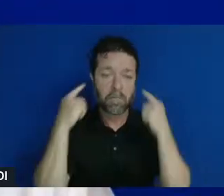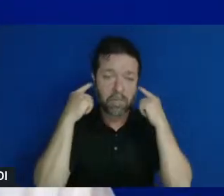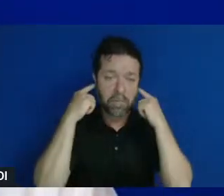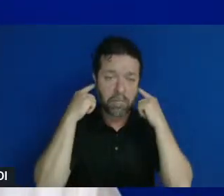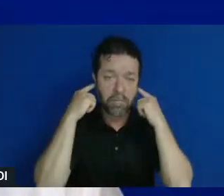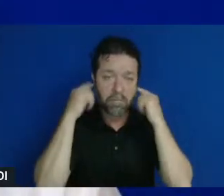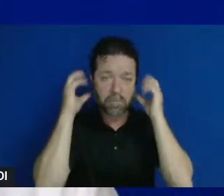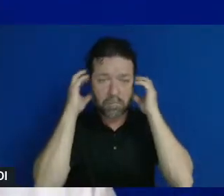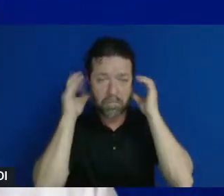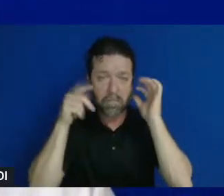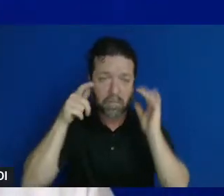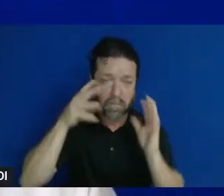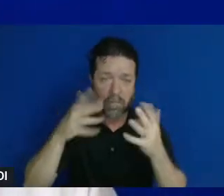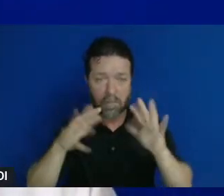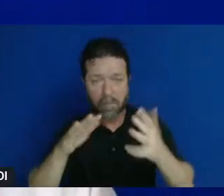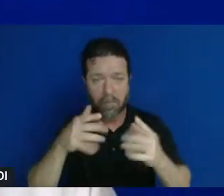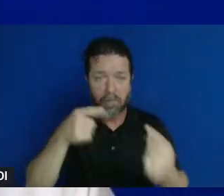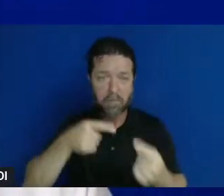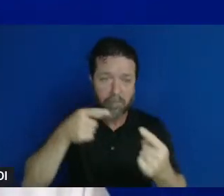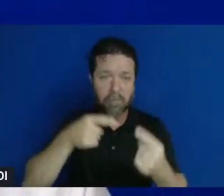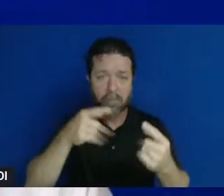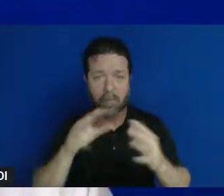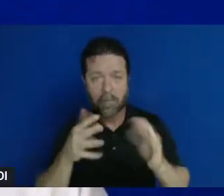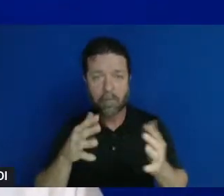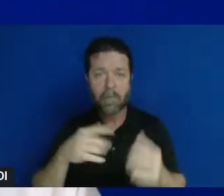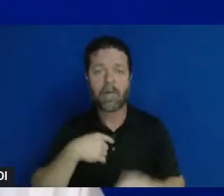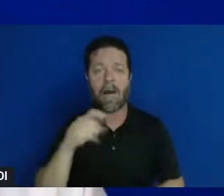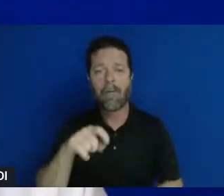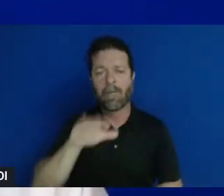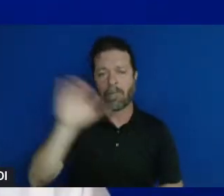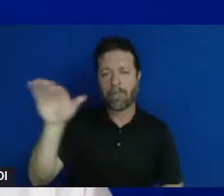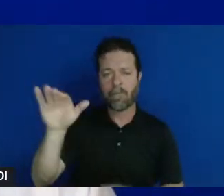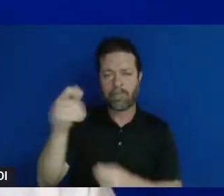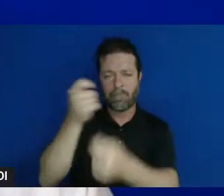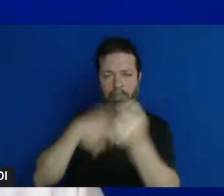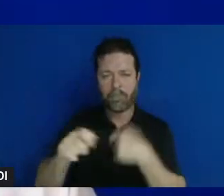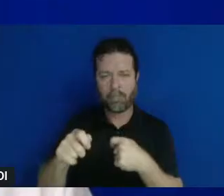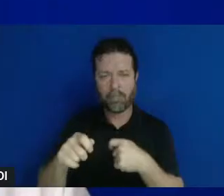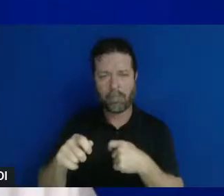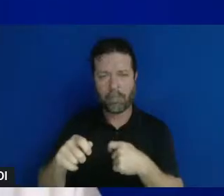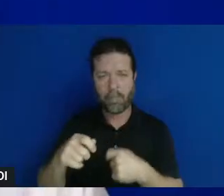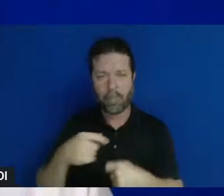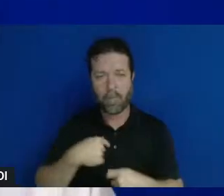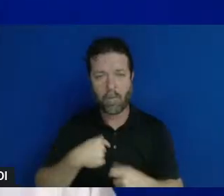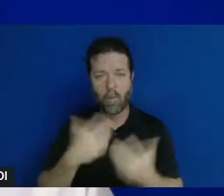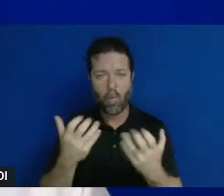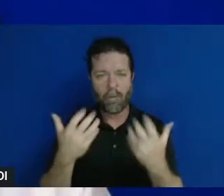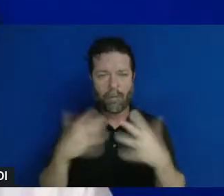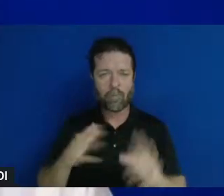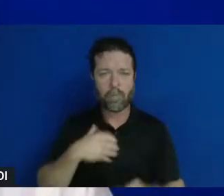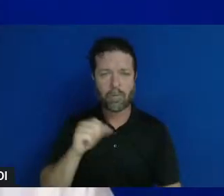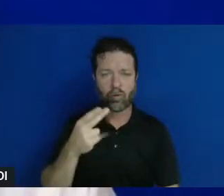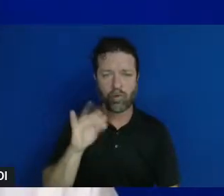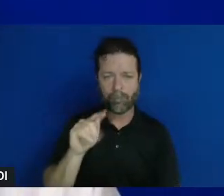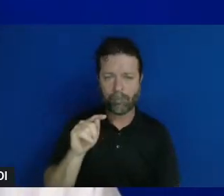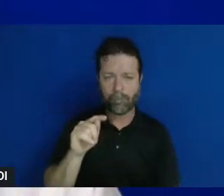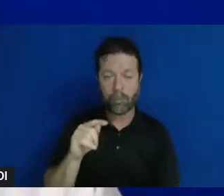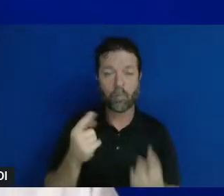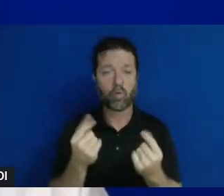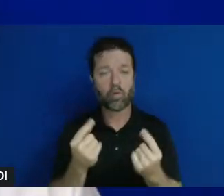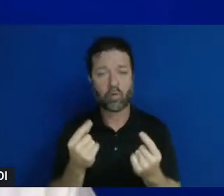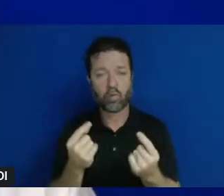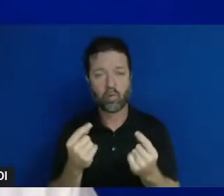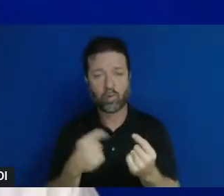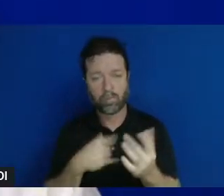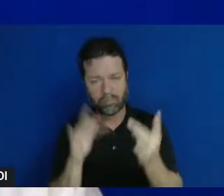properly. So I had to ask for a replacement. I wanted to finish my shift. So what I did was reaching out to my manager.